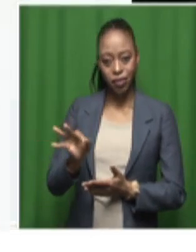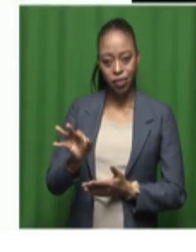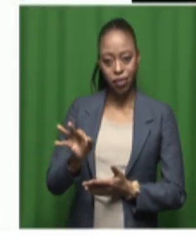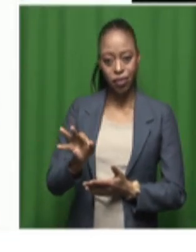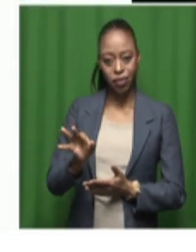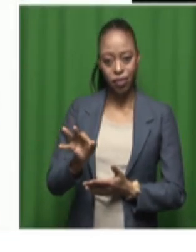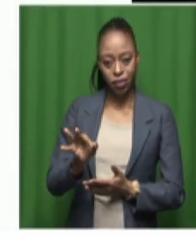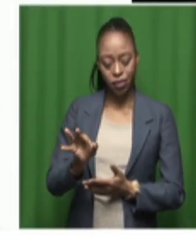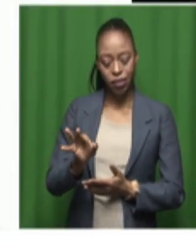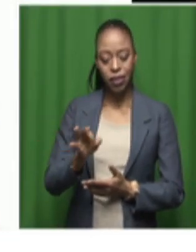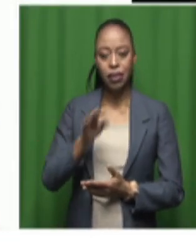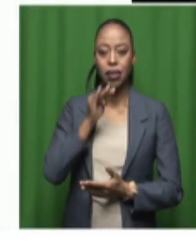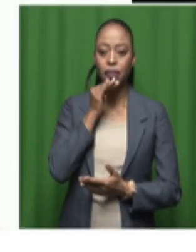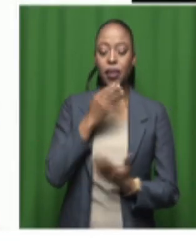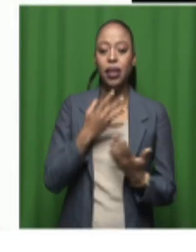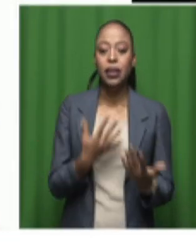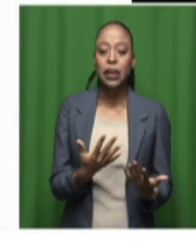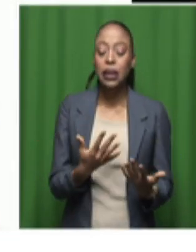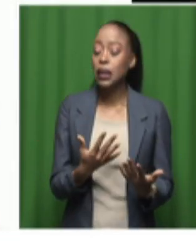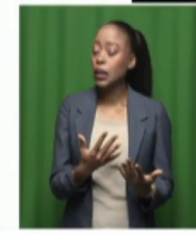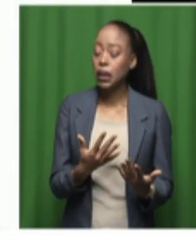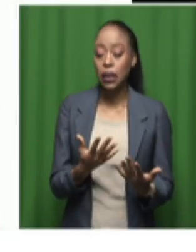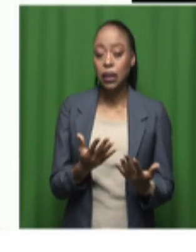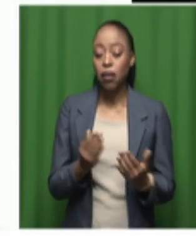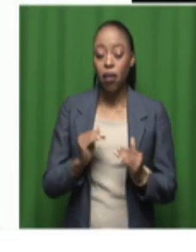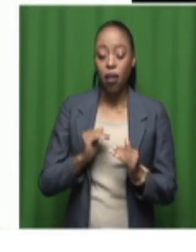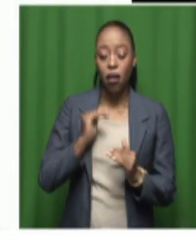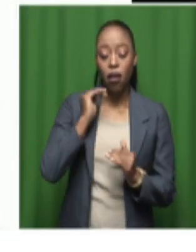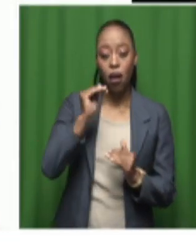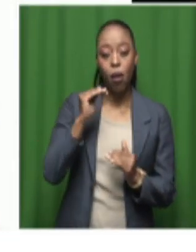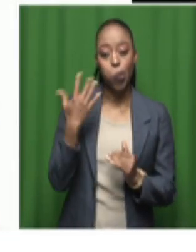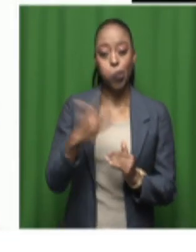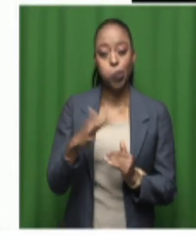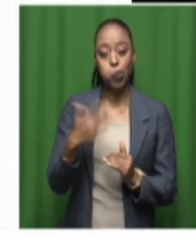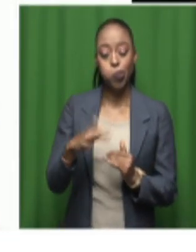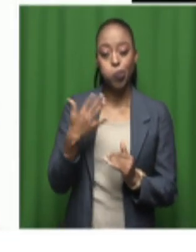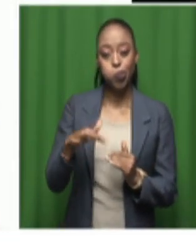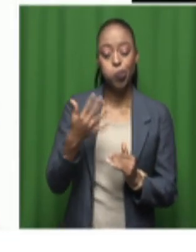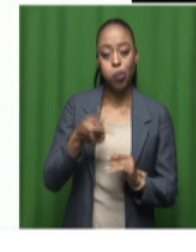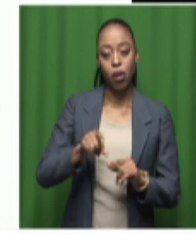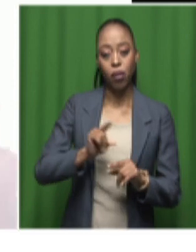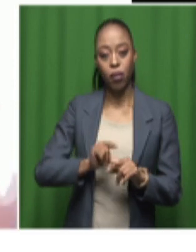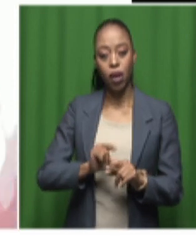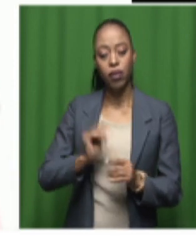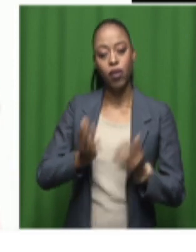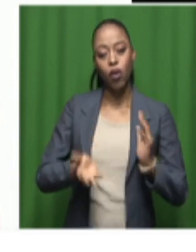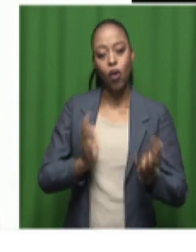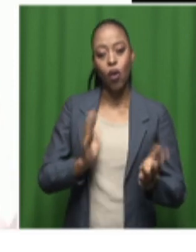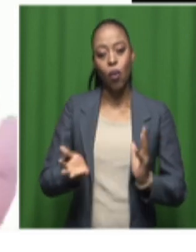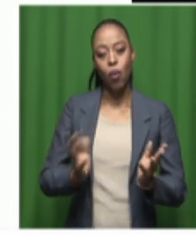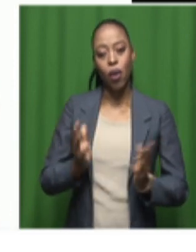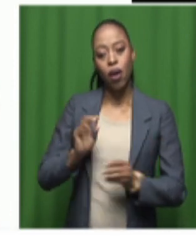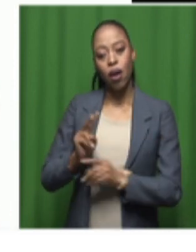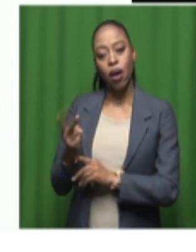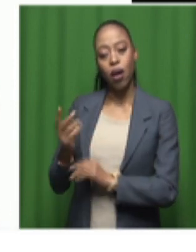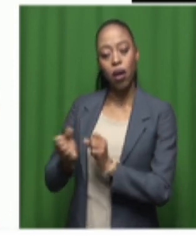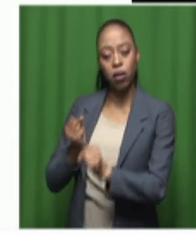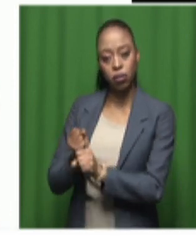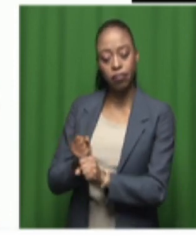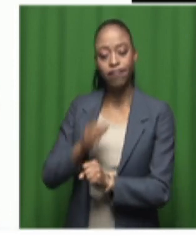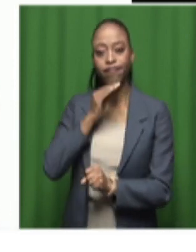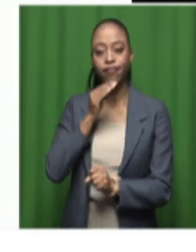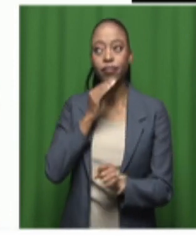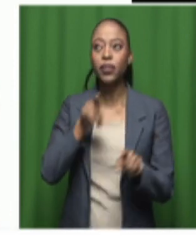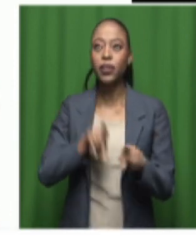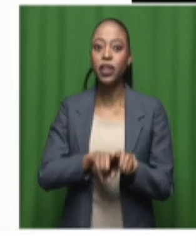12.6%. So that was an extremely high increase comparative to other years.